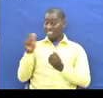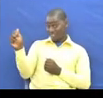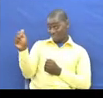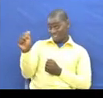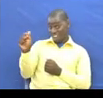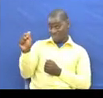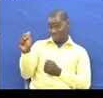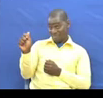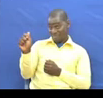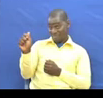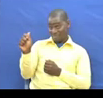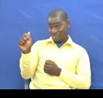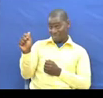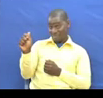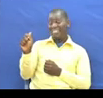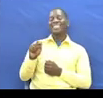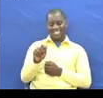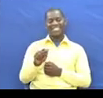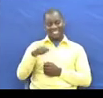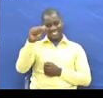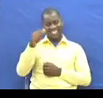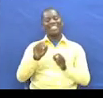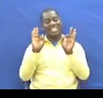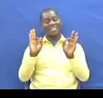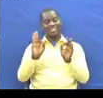Allow me to lab here, if you have already written.